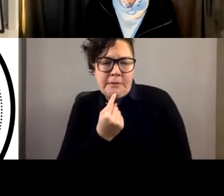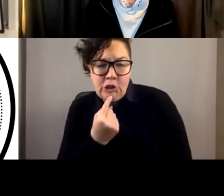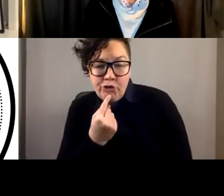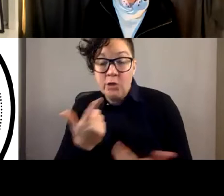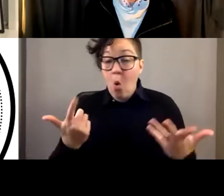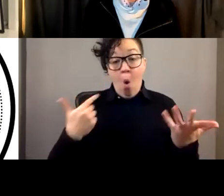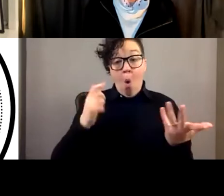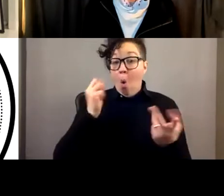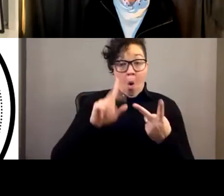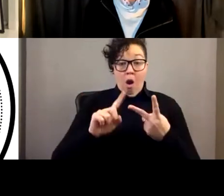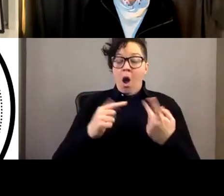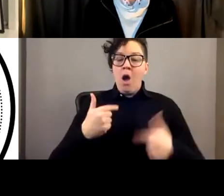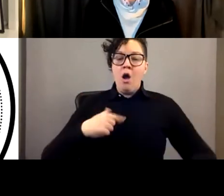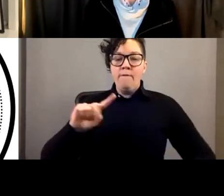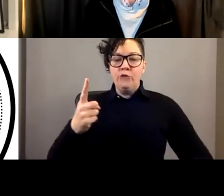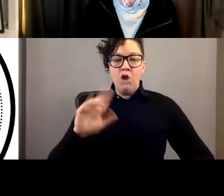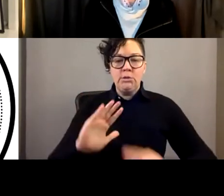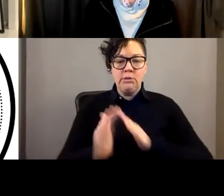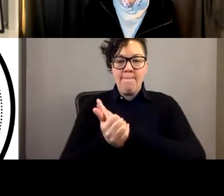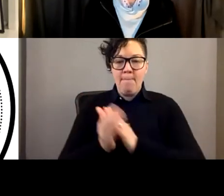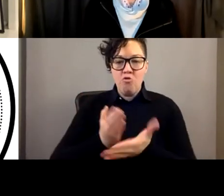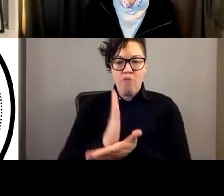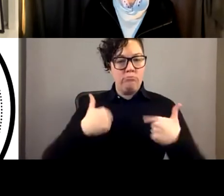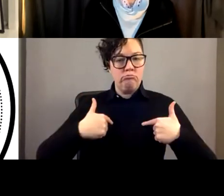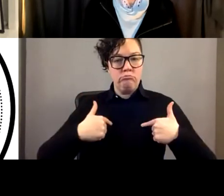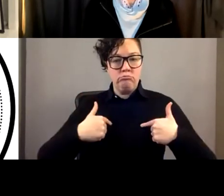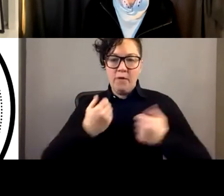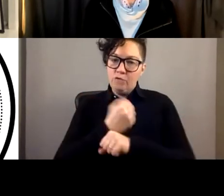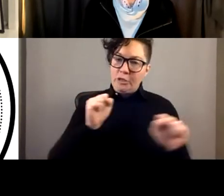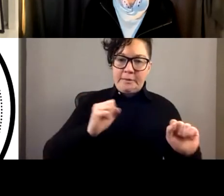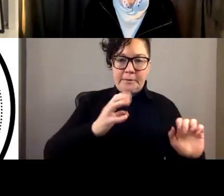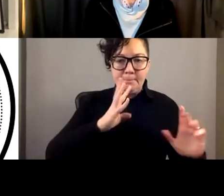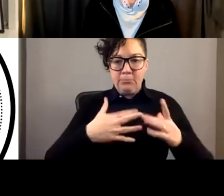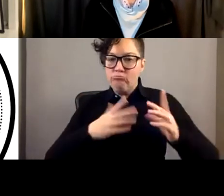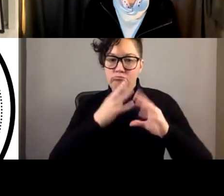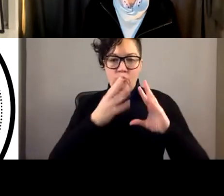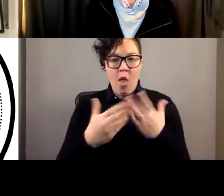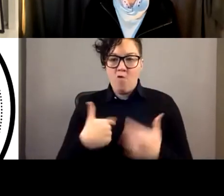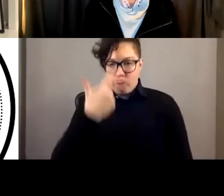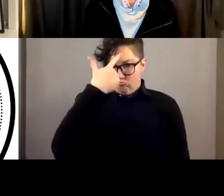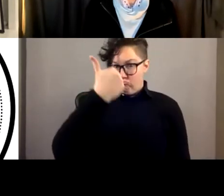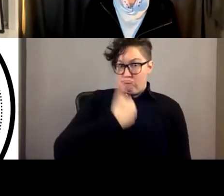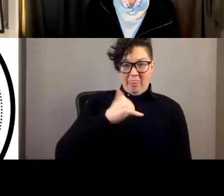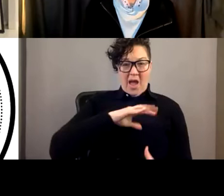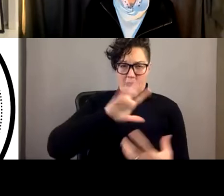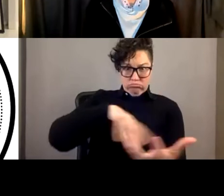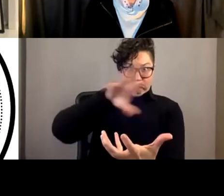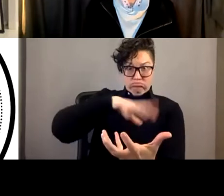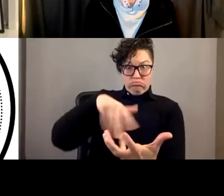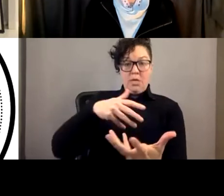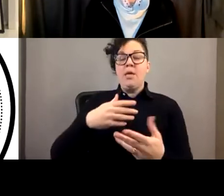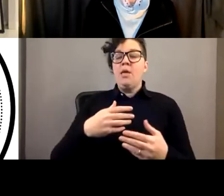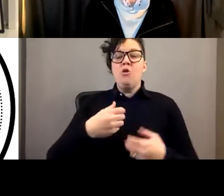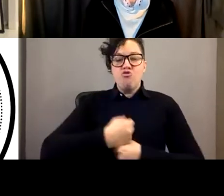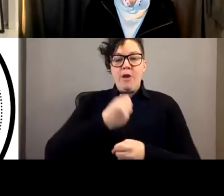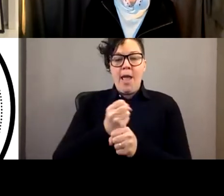behavior. This twin convergence of gaslighting and legal protection created the dangerous conditions for Gamergate,